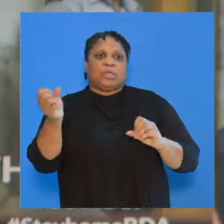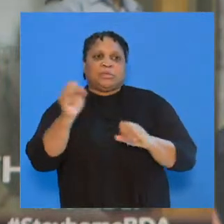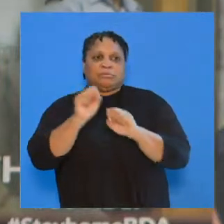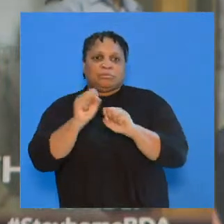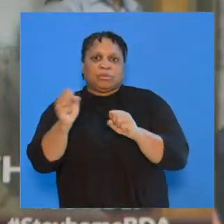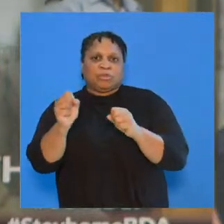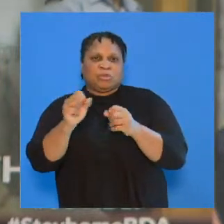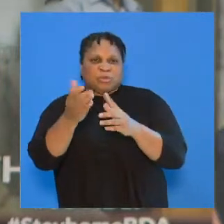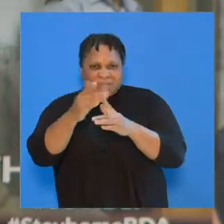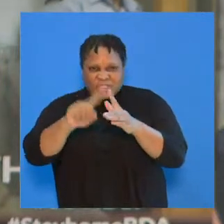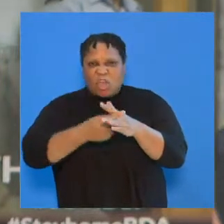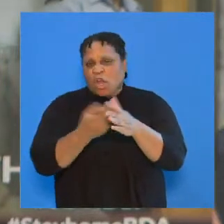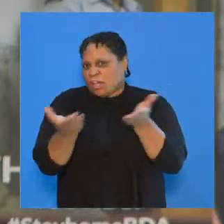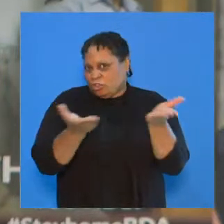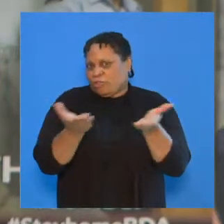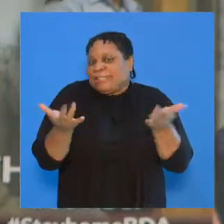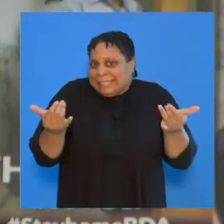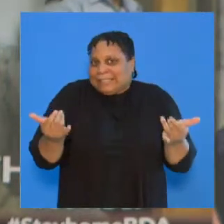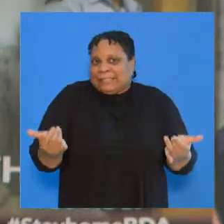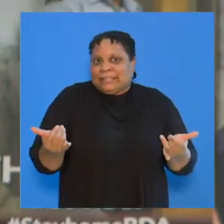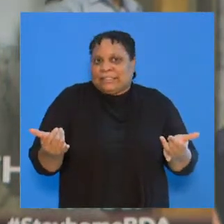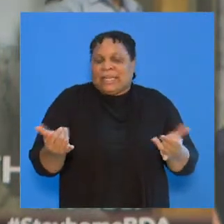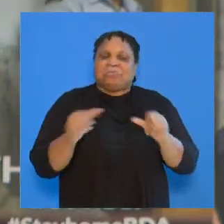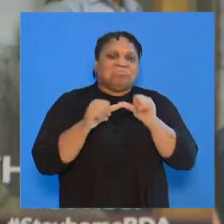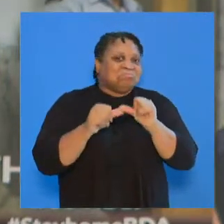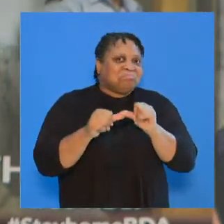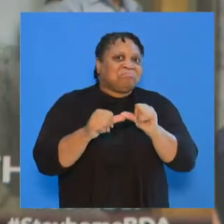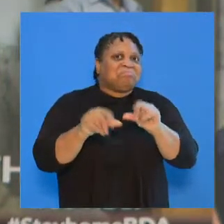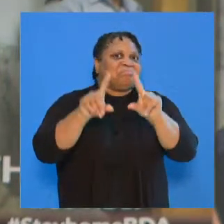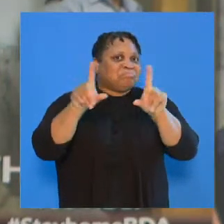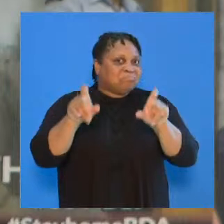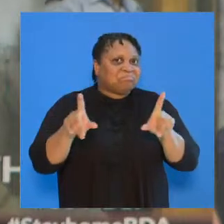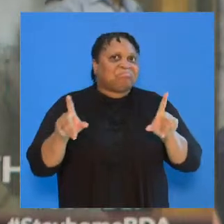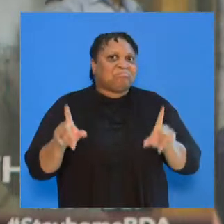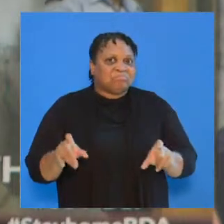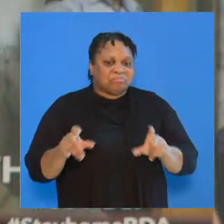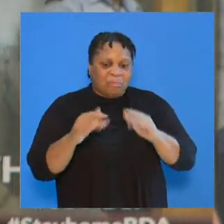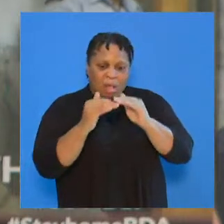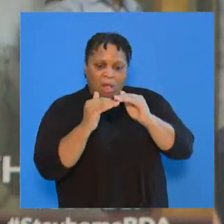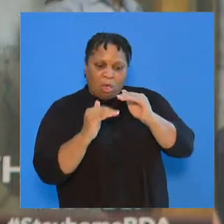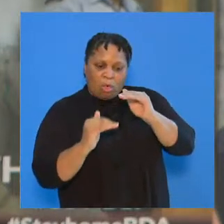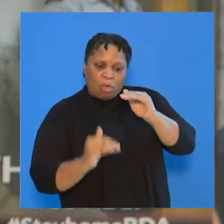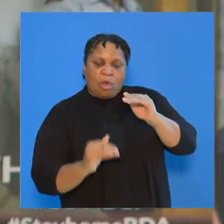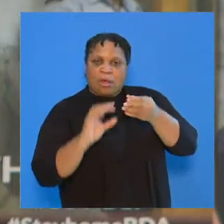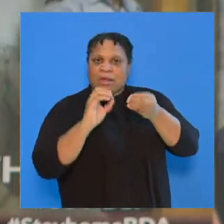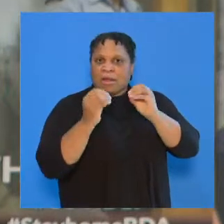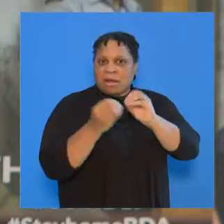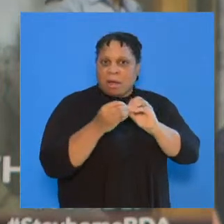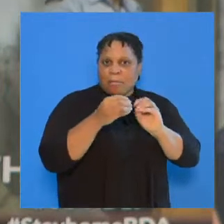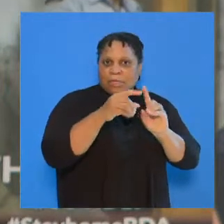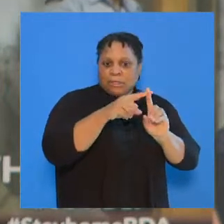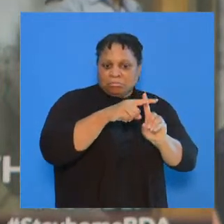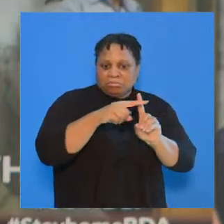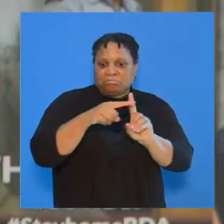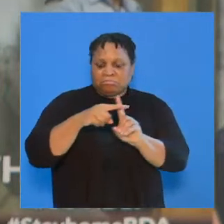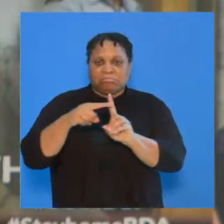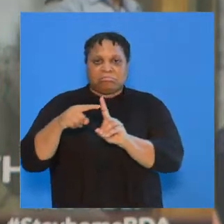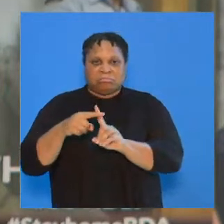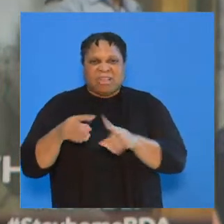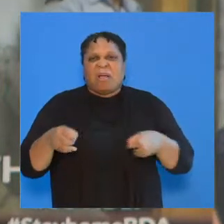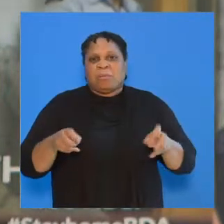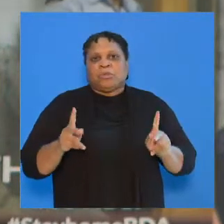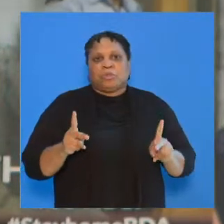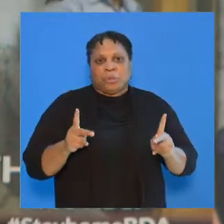permitted starting today. Our continued testing regime and the low numbers of positive results have provided the opportunity